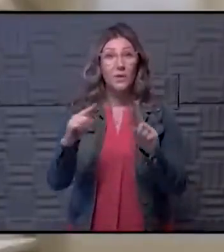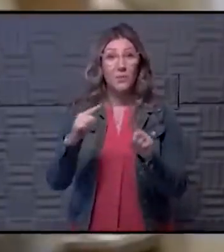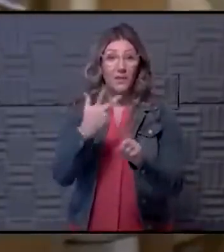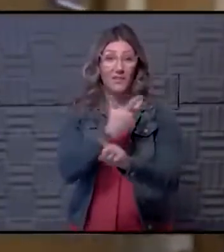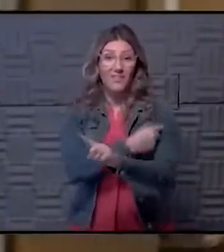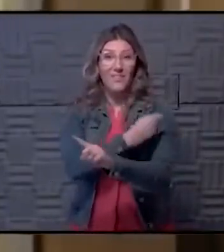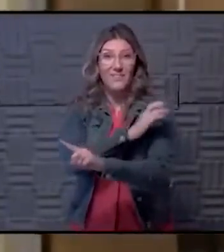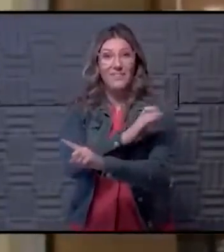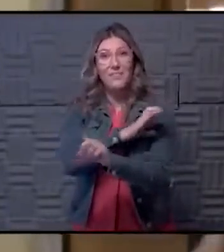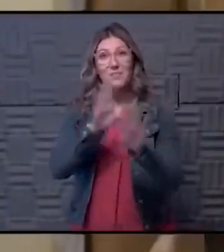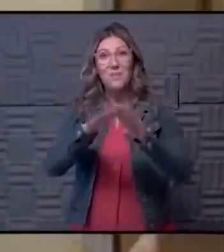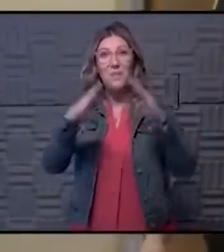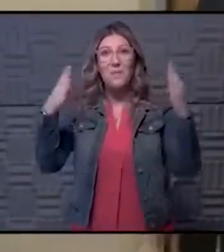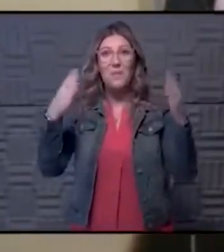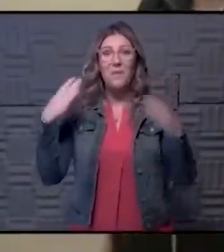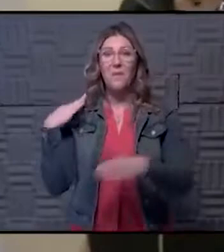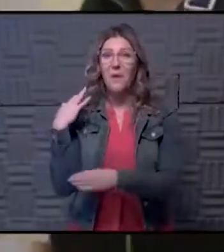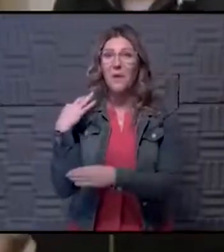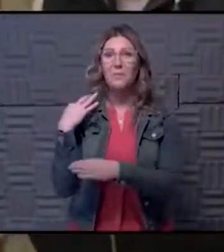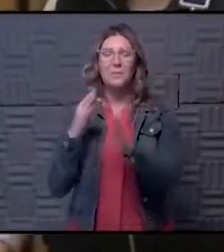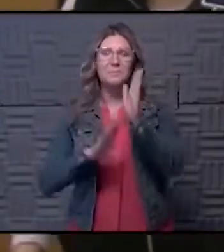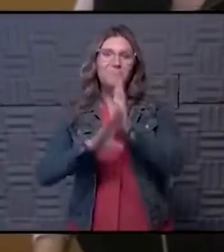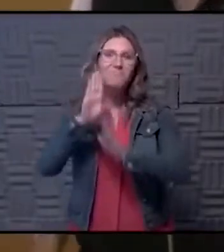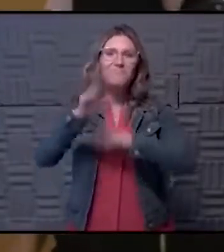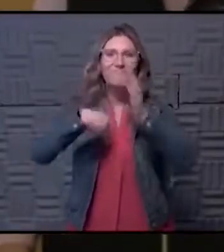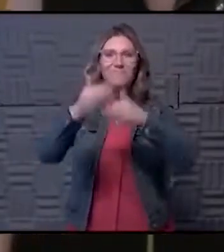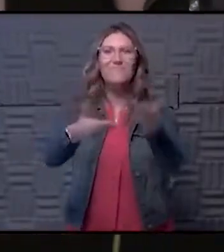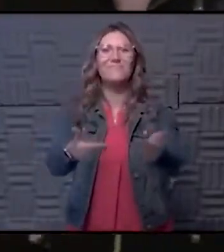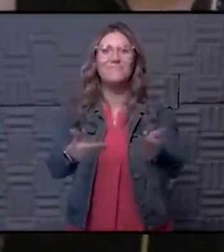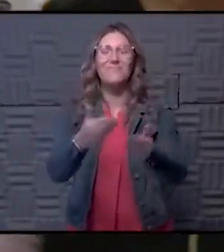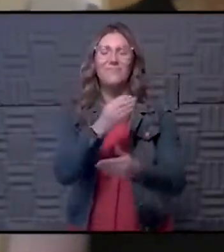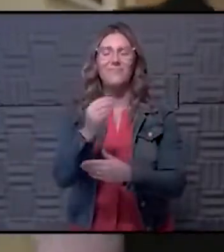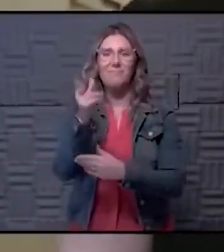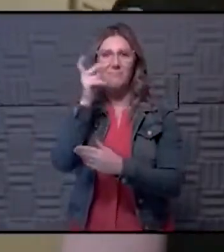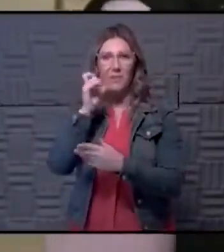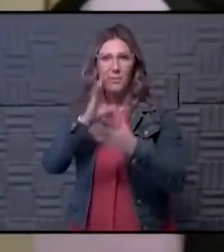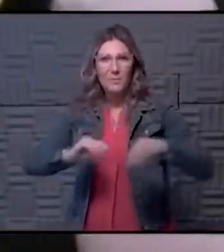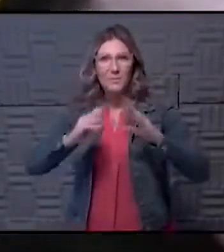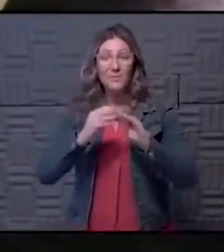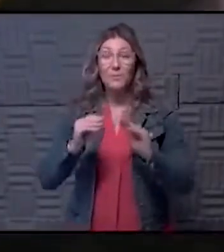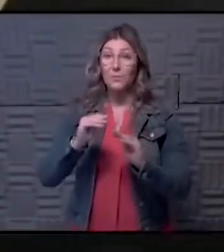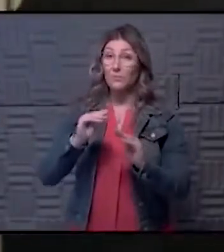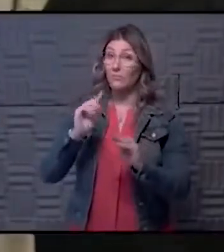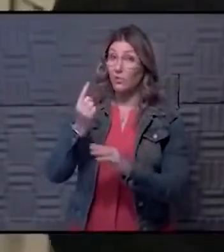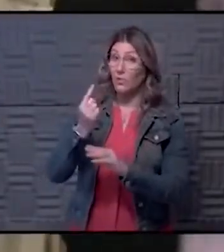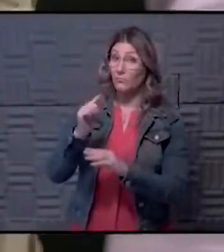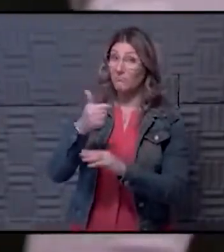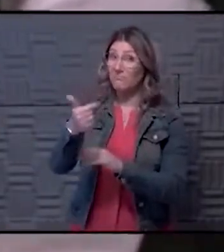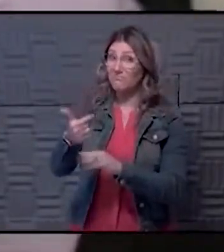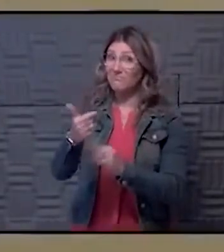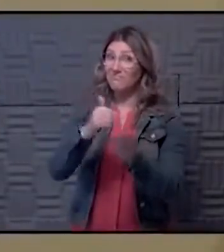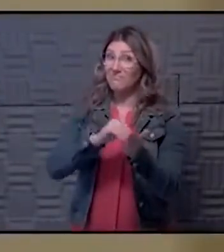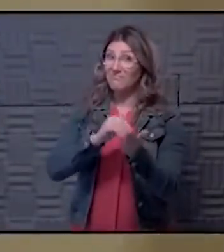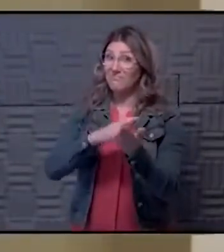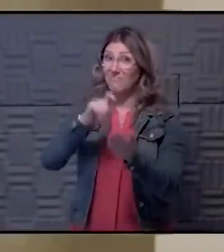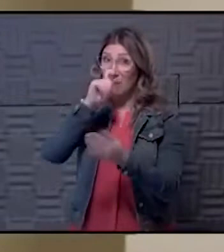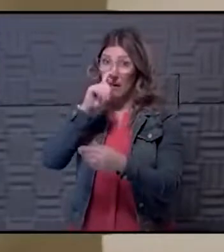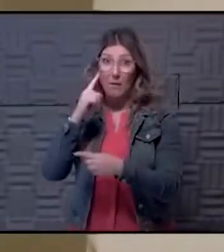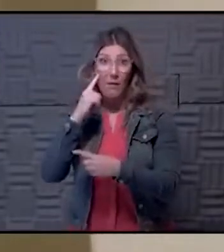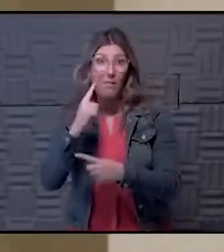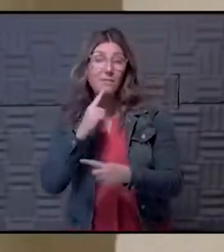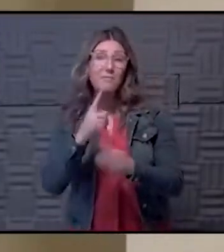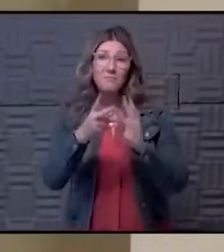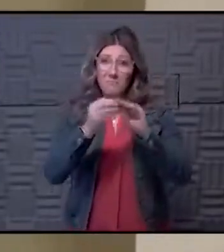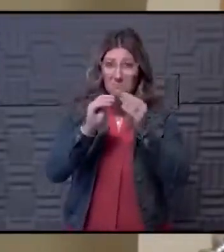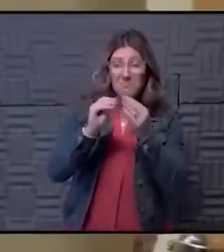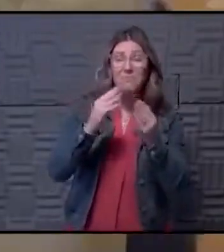clinics opened, the opportunities to volunteer accelerated. We're going to hear that story. But first, Hawkeye, how are we doing? The numbers are pretty good. Not bad.